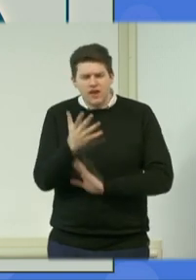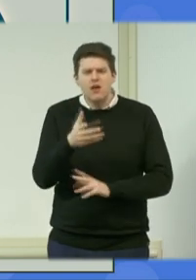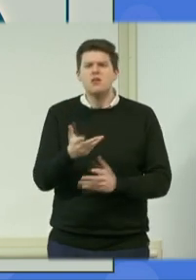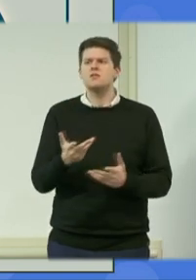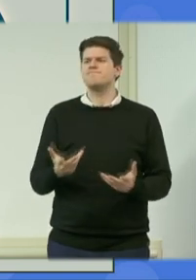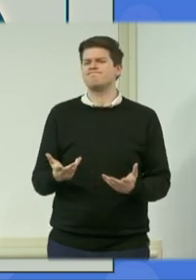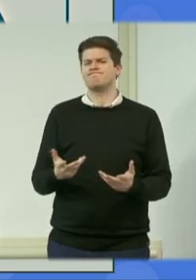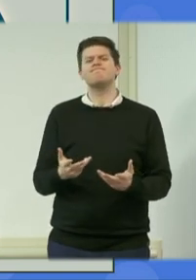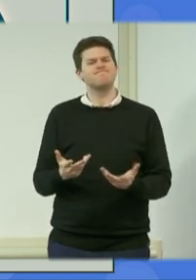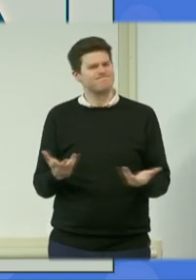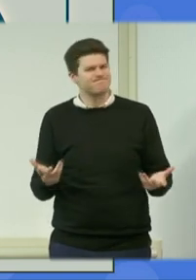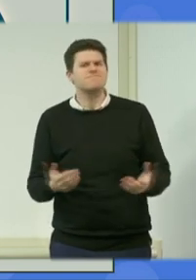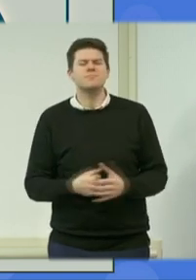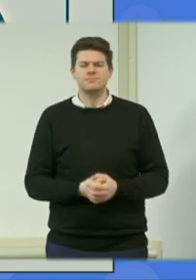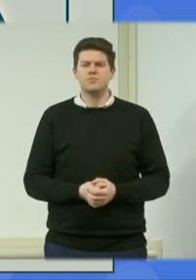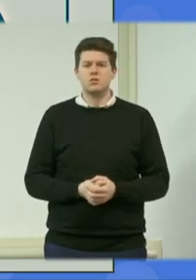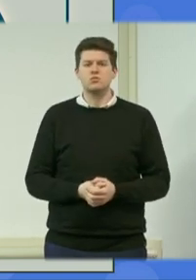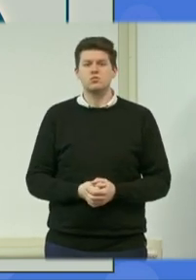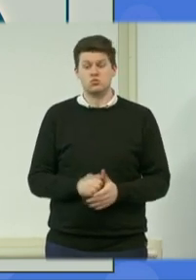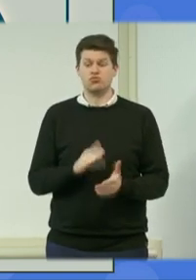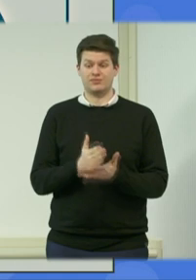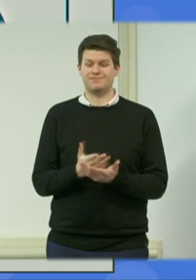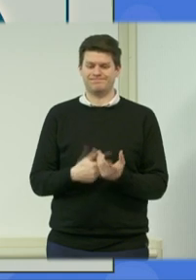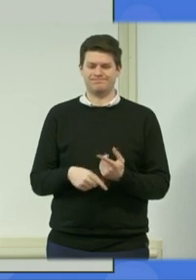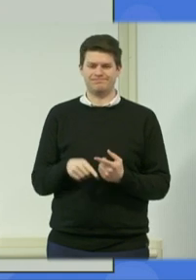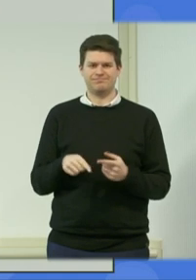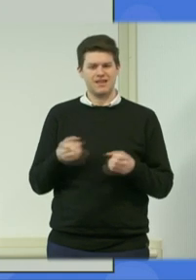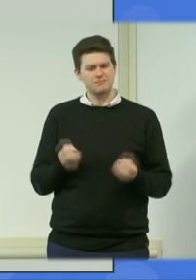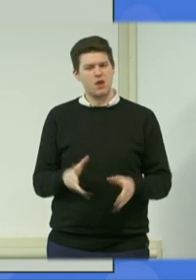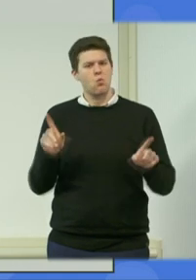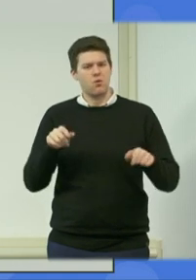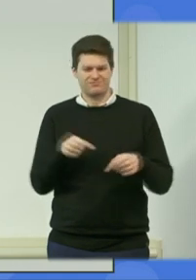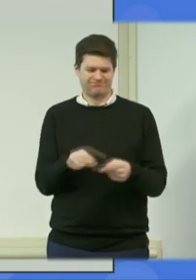So in broad terms, that's how we currently spend the money.